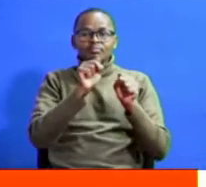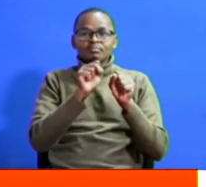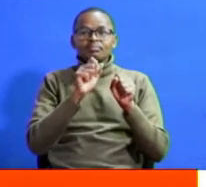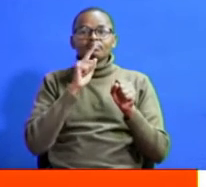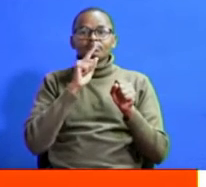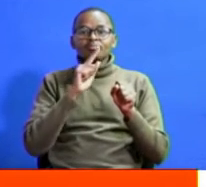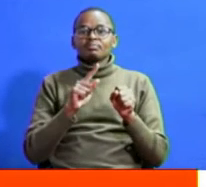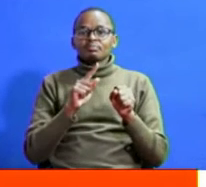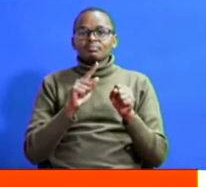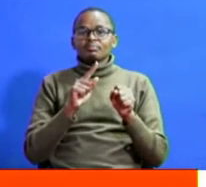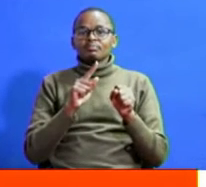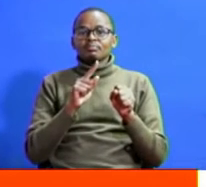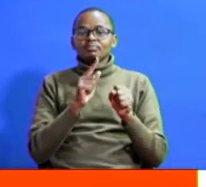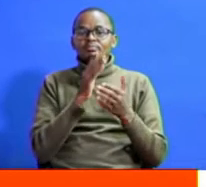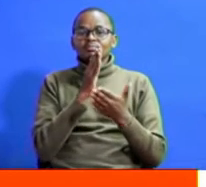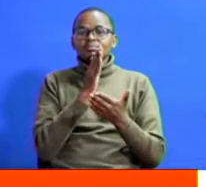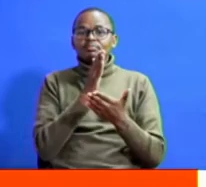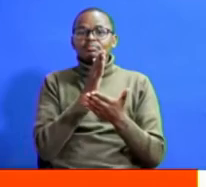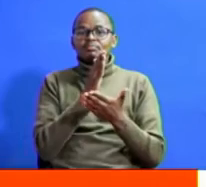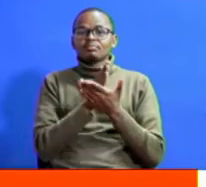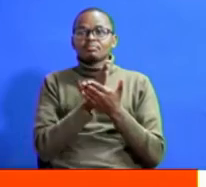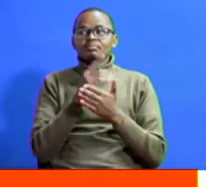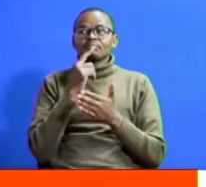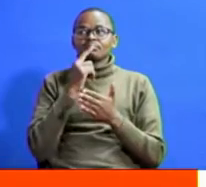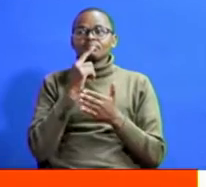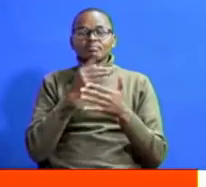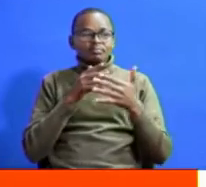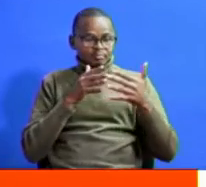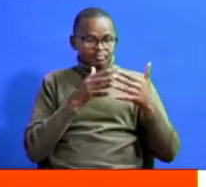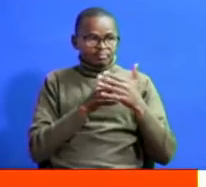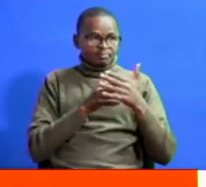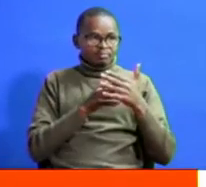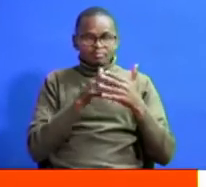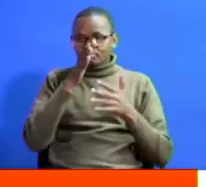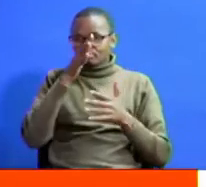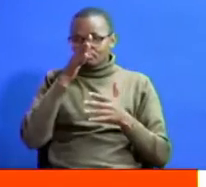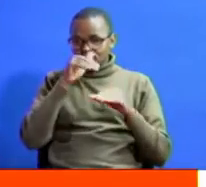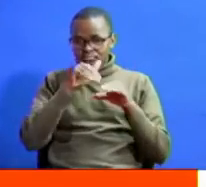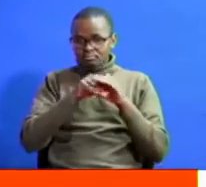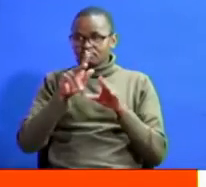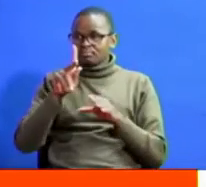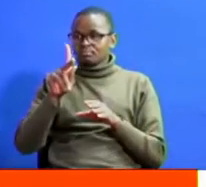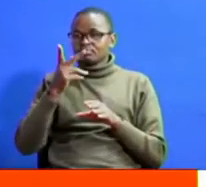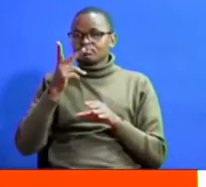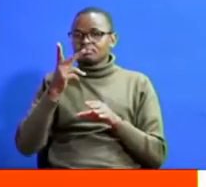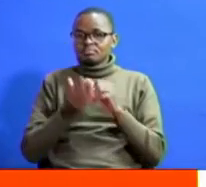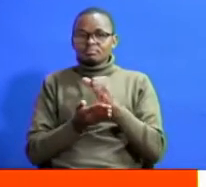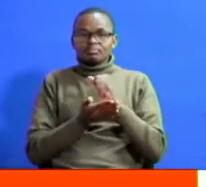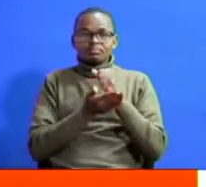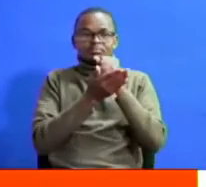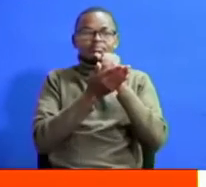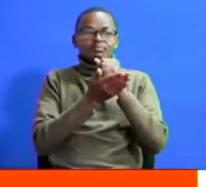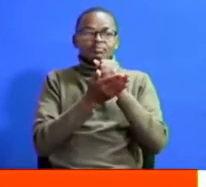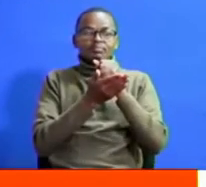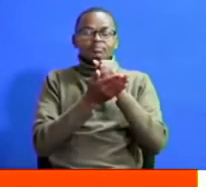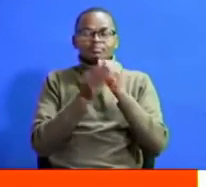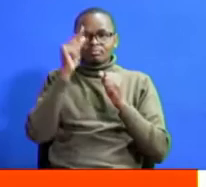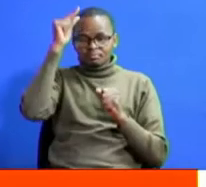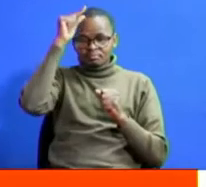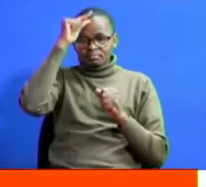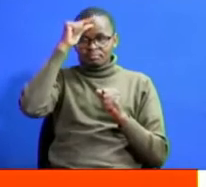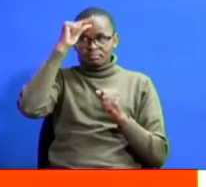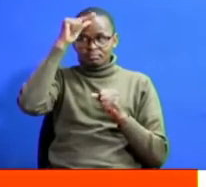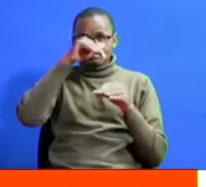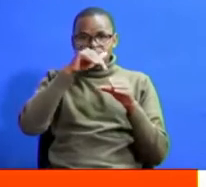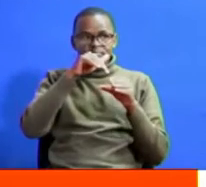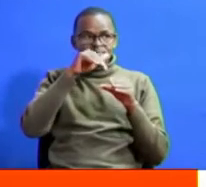I will automatically prefer that he stop lying to Kenyans, but assist the government